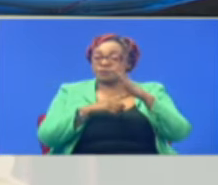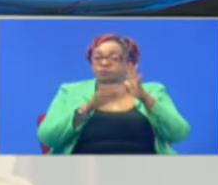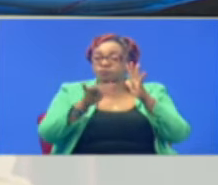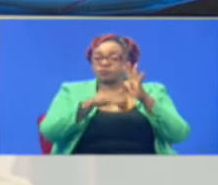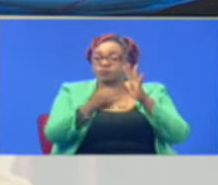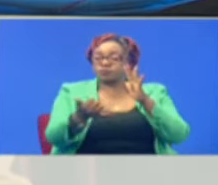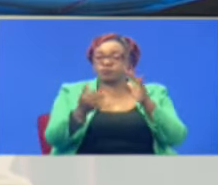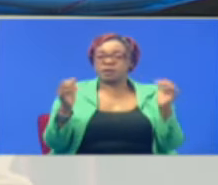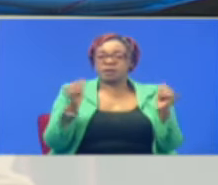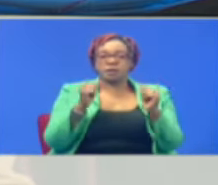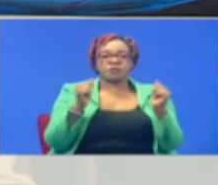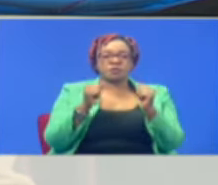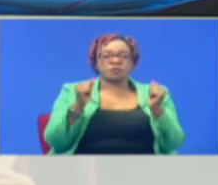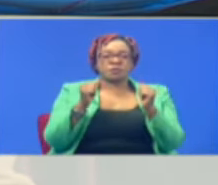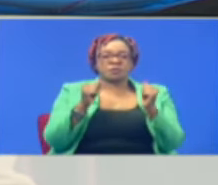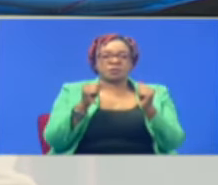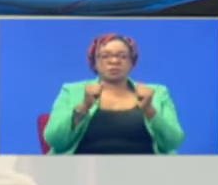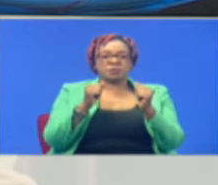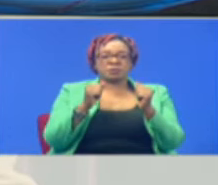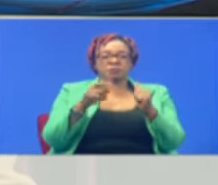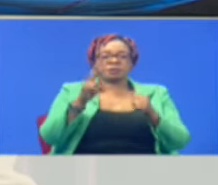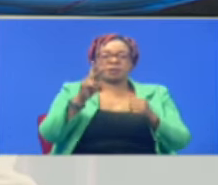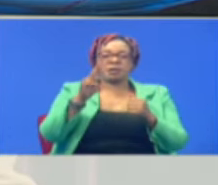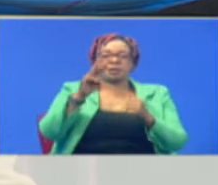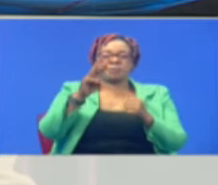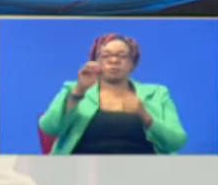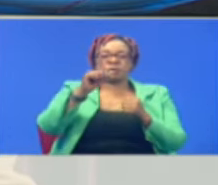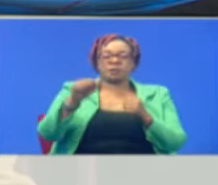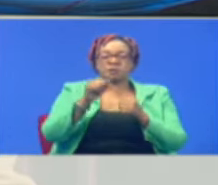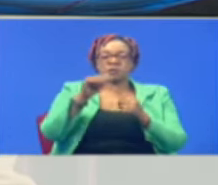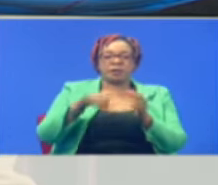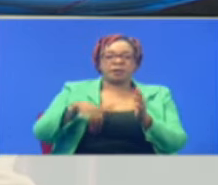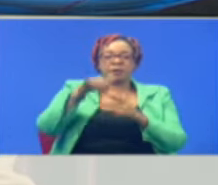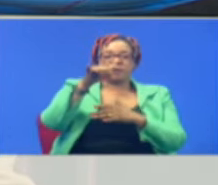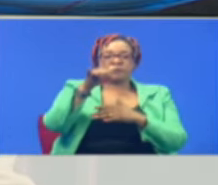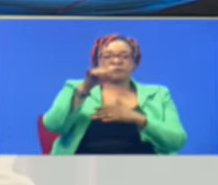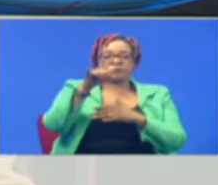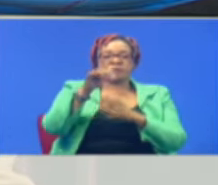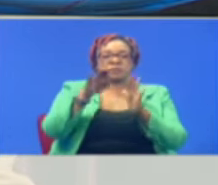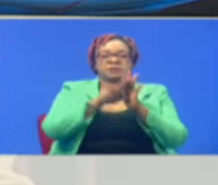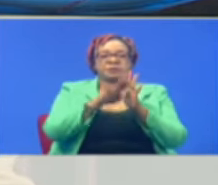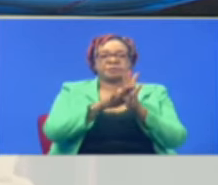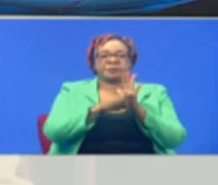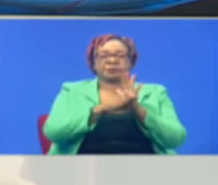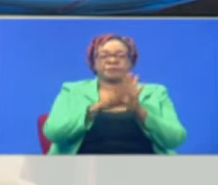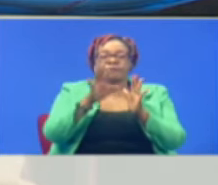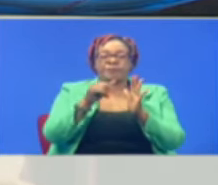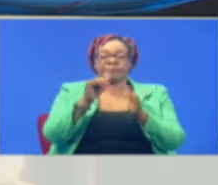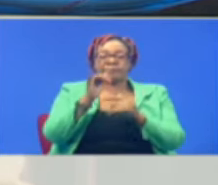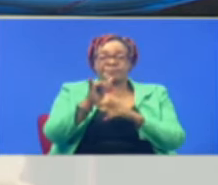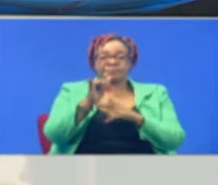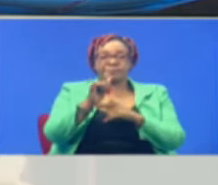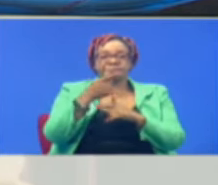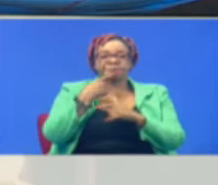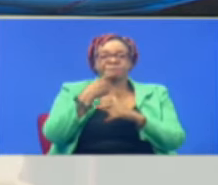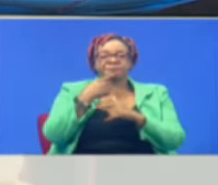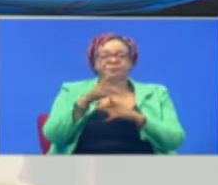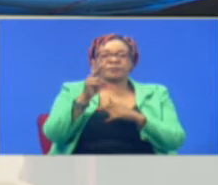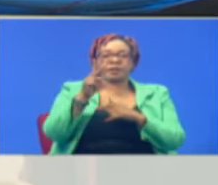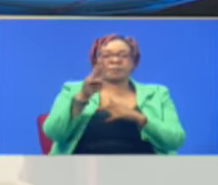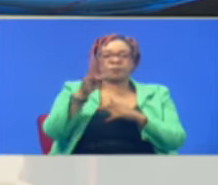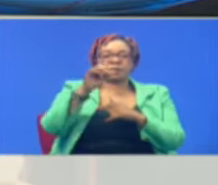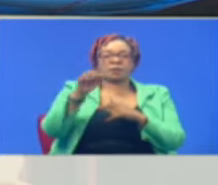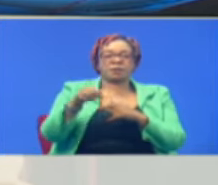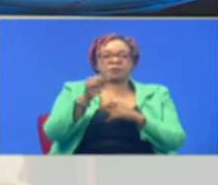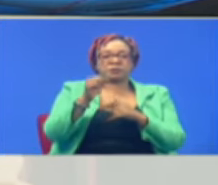Nanyuki. This is a KWS aircraft, and in a statement from the service, it says KWS is deeply